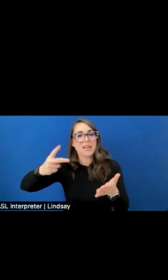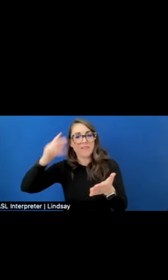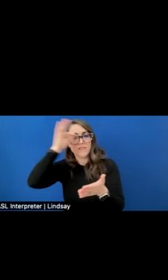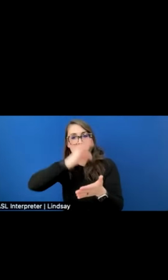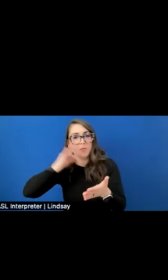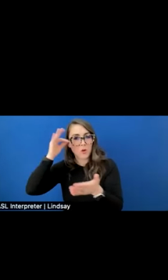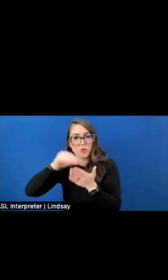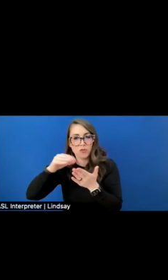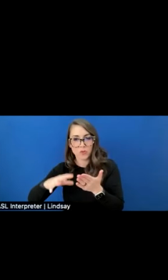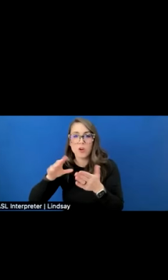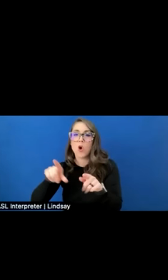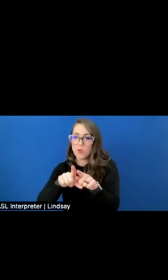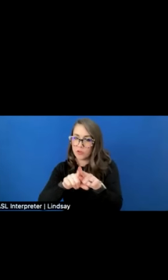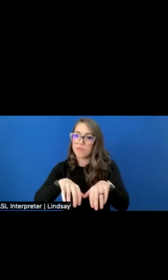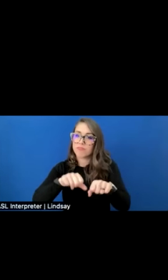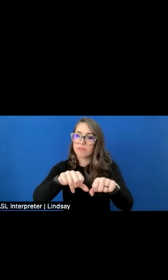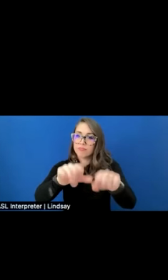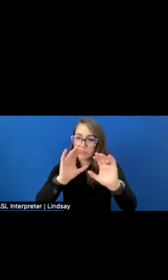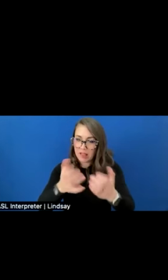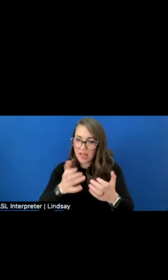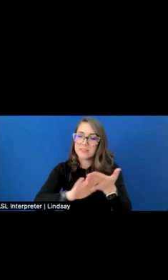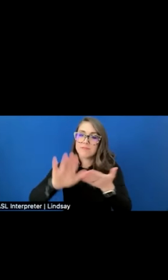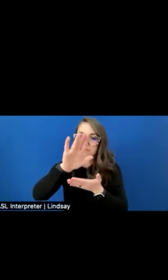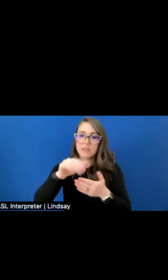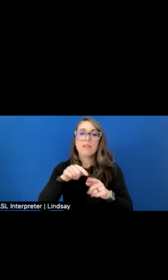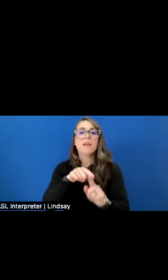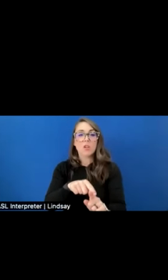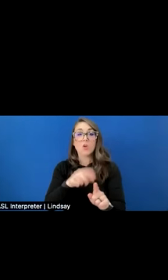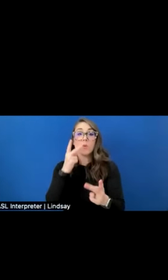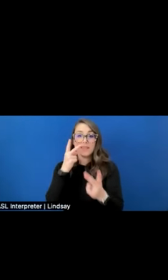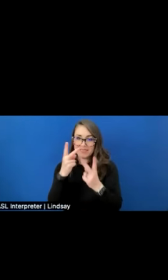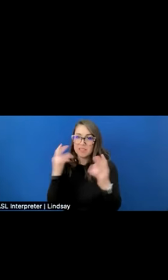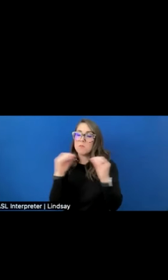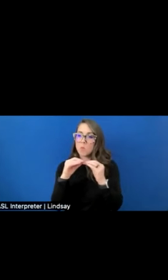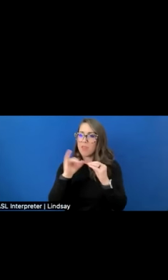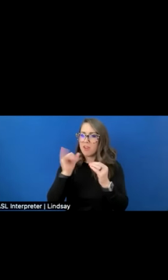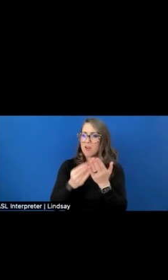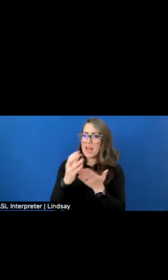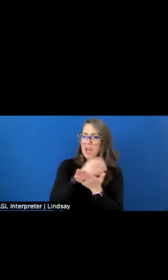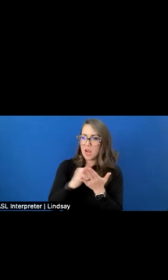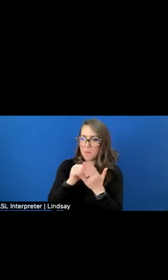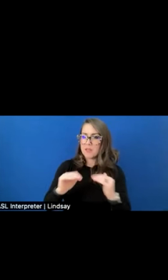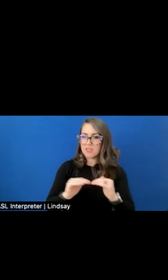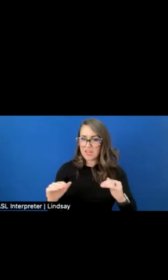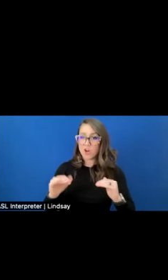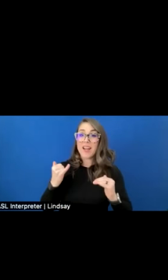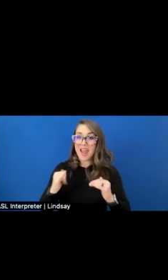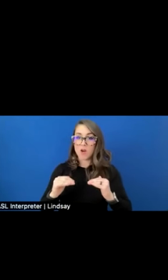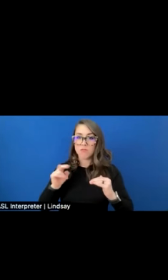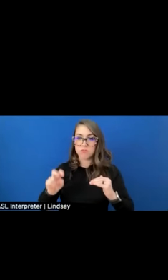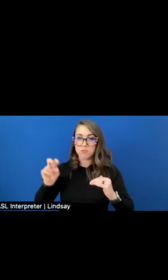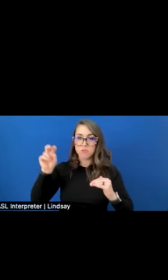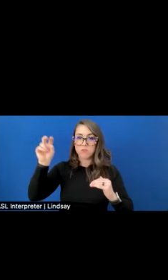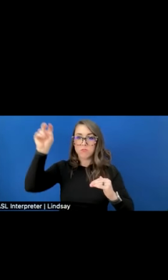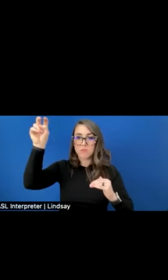families before, during, and after their studies, we see scholars moving into higher and higher income brackets, a sign of positive development. Data can only really tell part of our story,